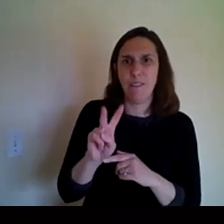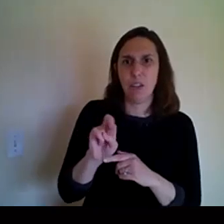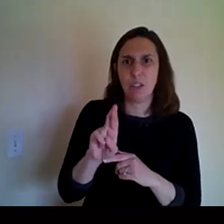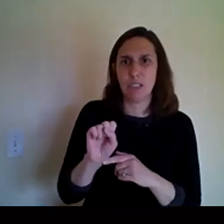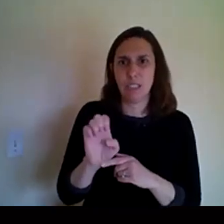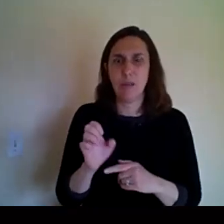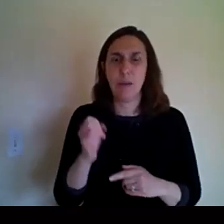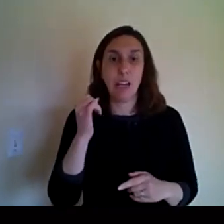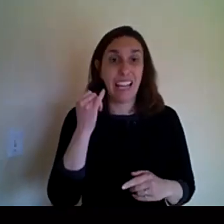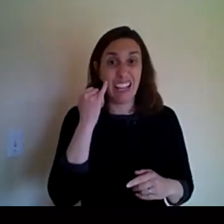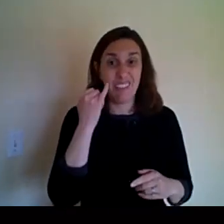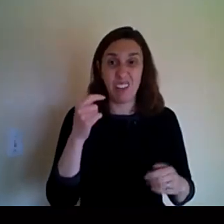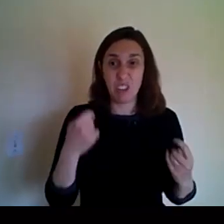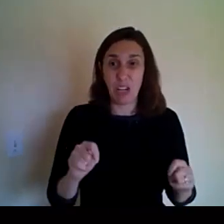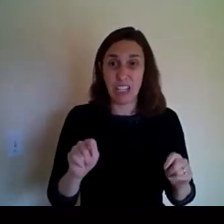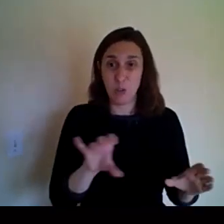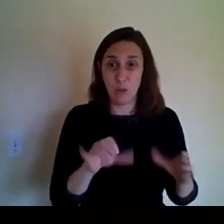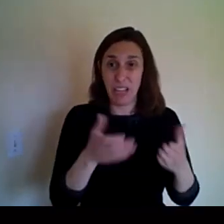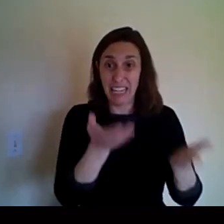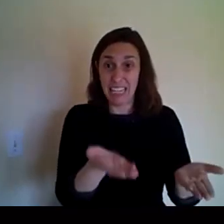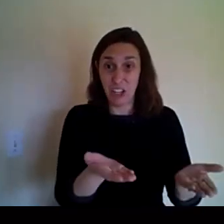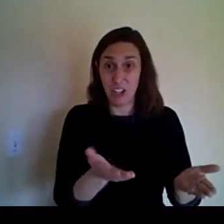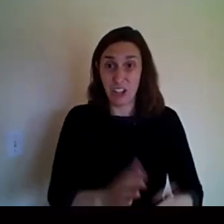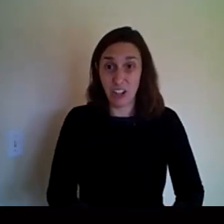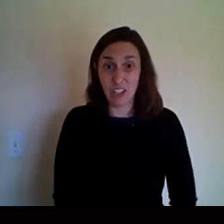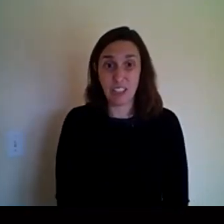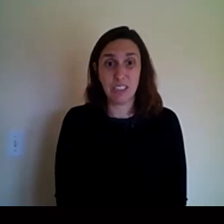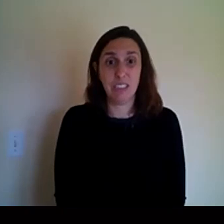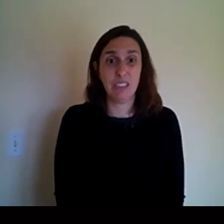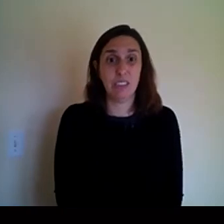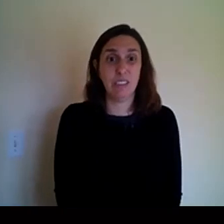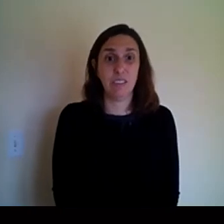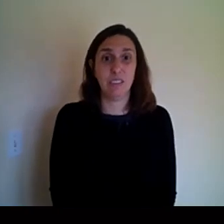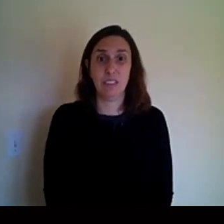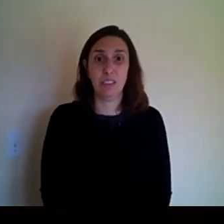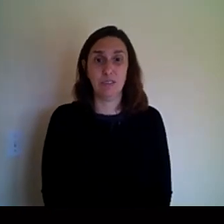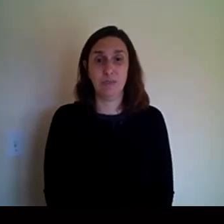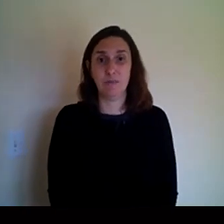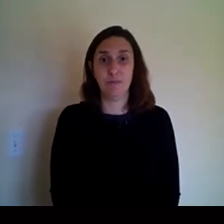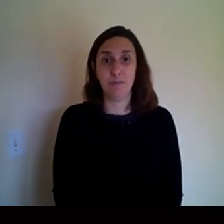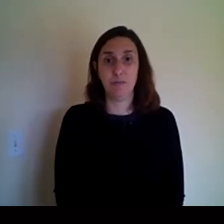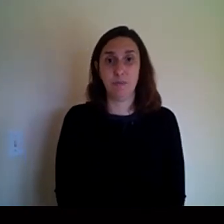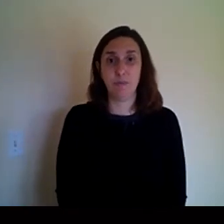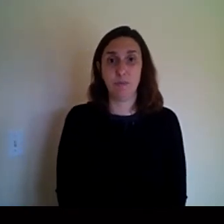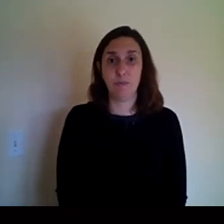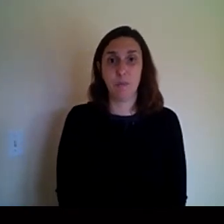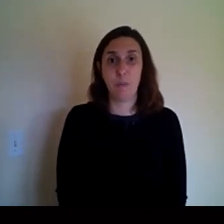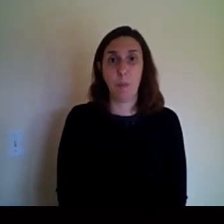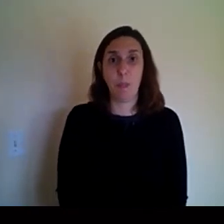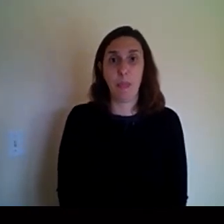Let's see, I used blue for inverses, so I'll continue to do that. Should have used orange there. Sorry about that.